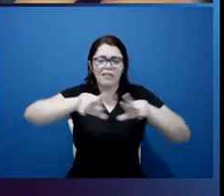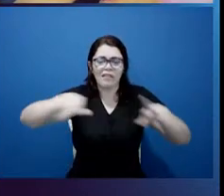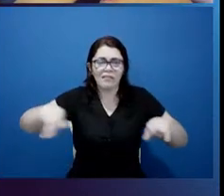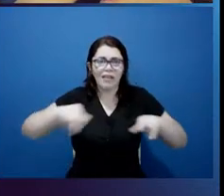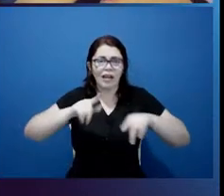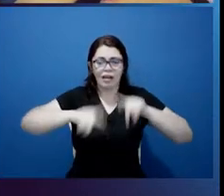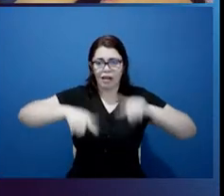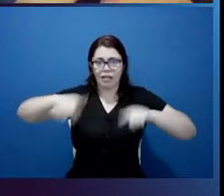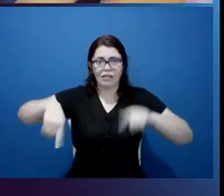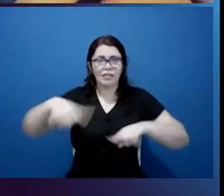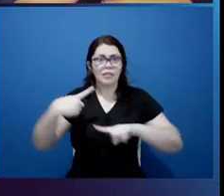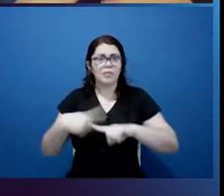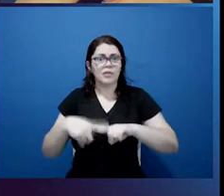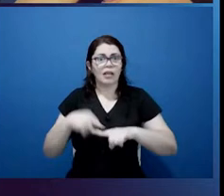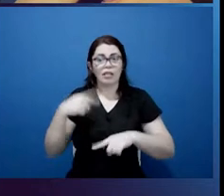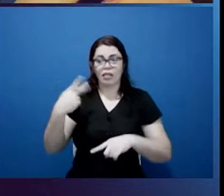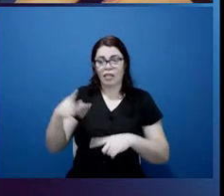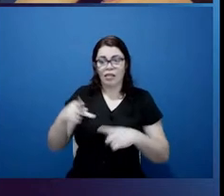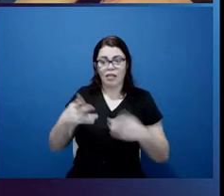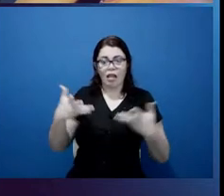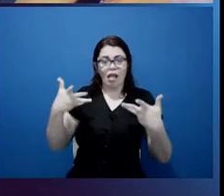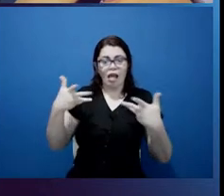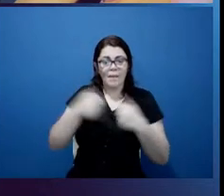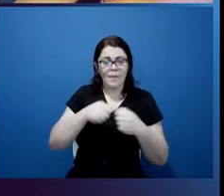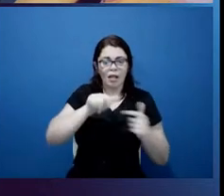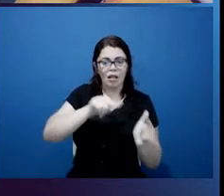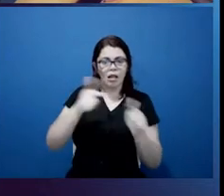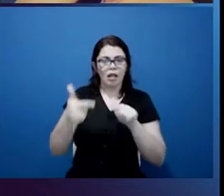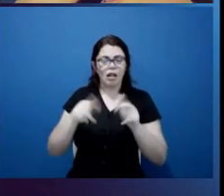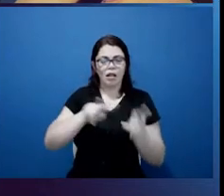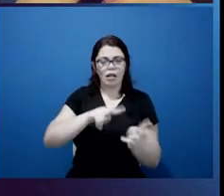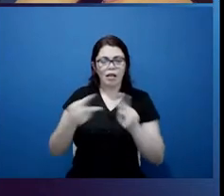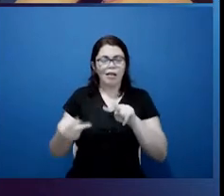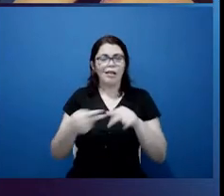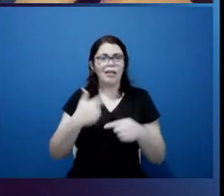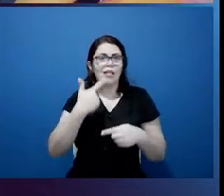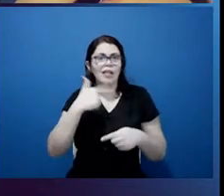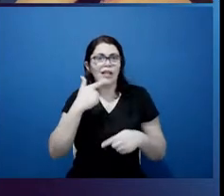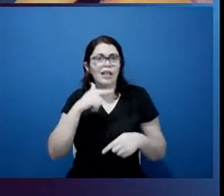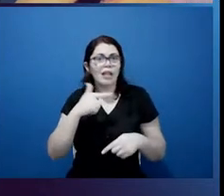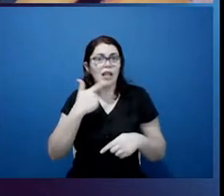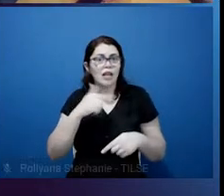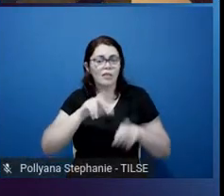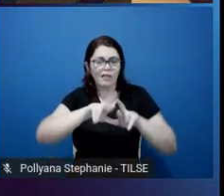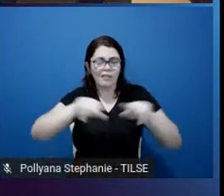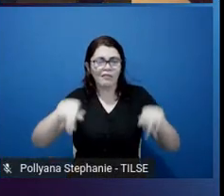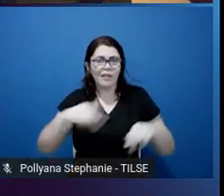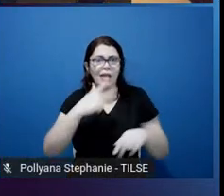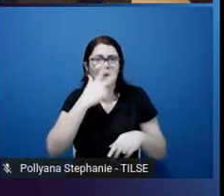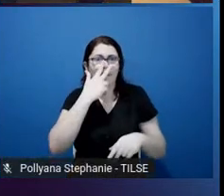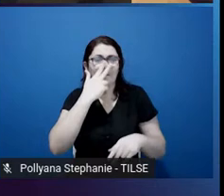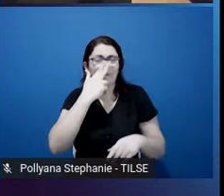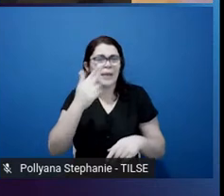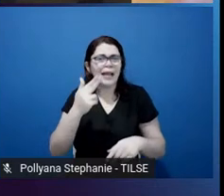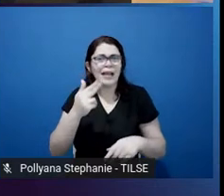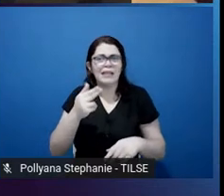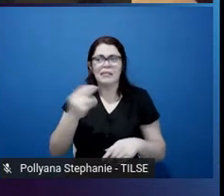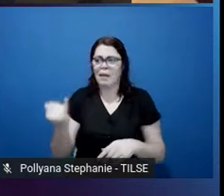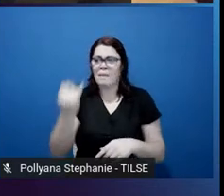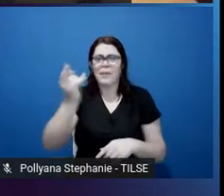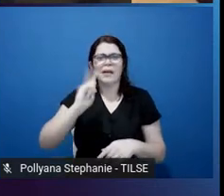not, her ability to translanguage is seen as a liability instead of an asset. Okay,